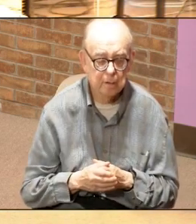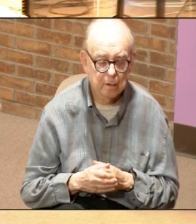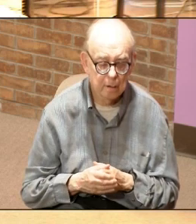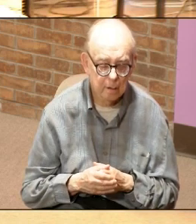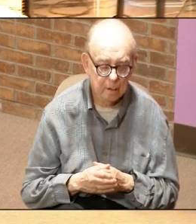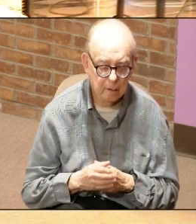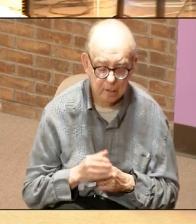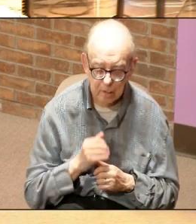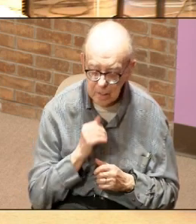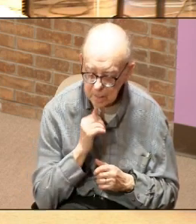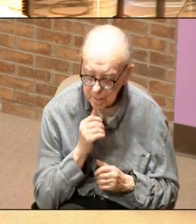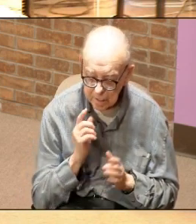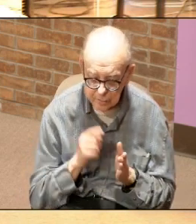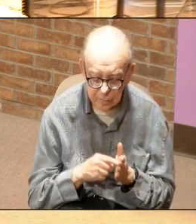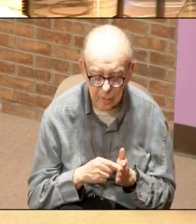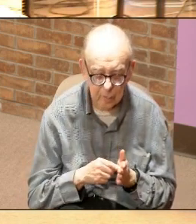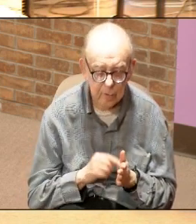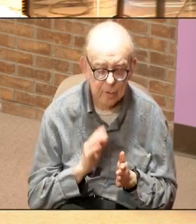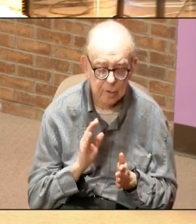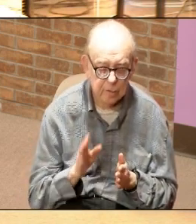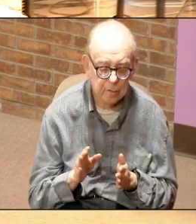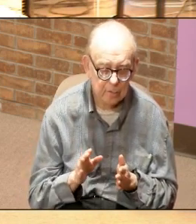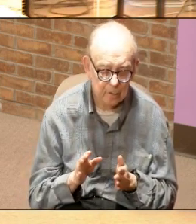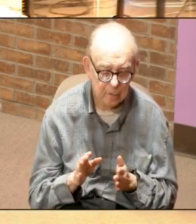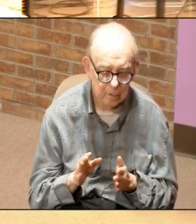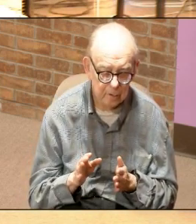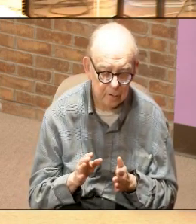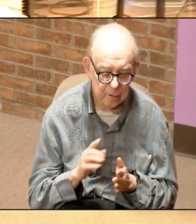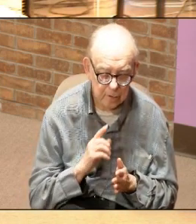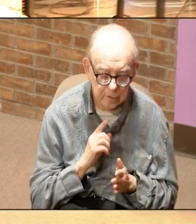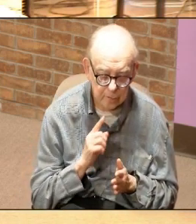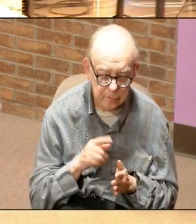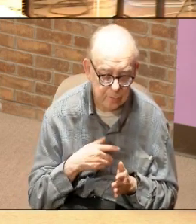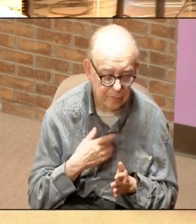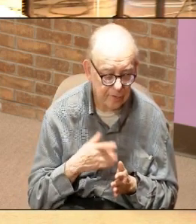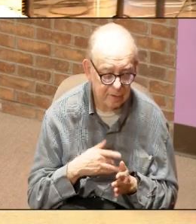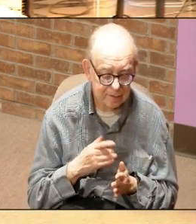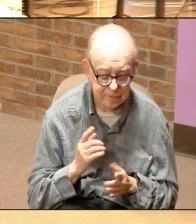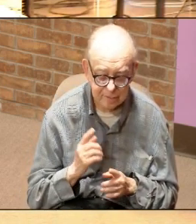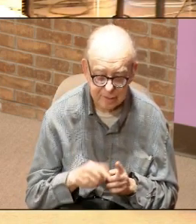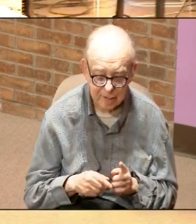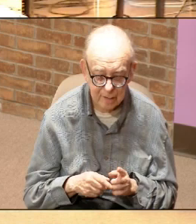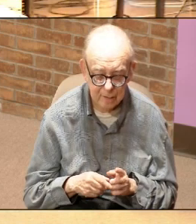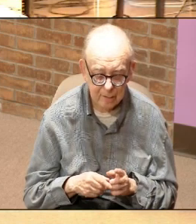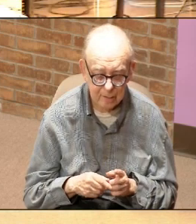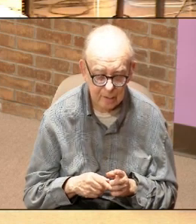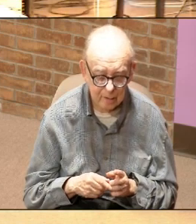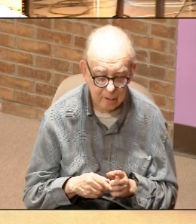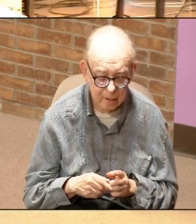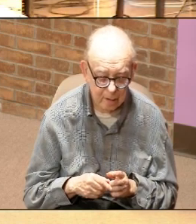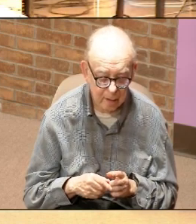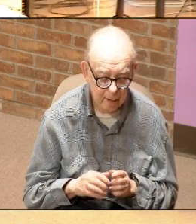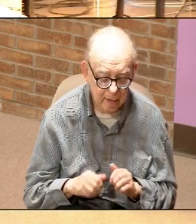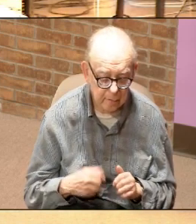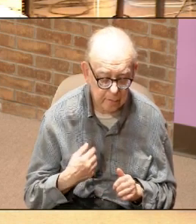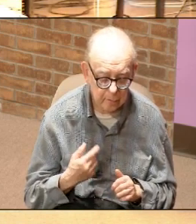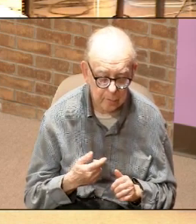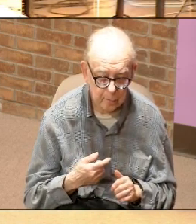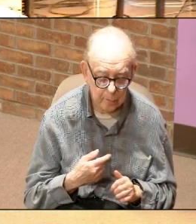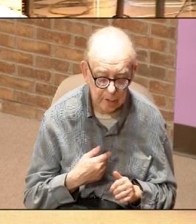and not really show your true feelings of how you really feel about this.